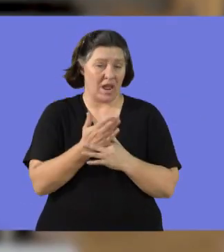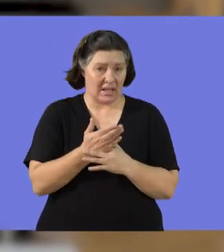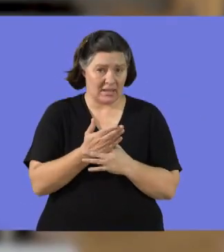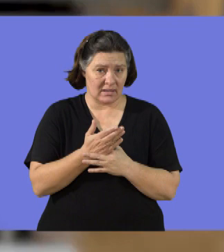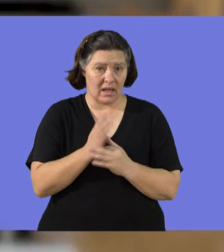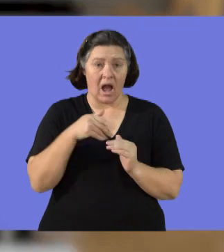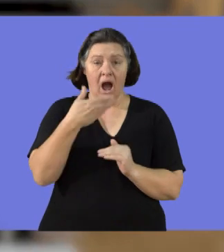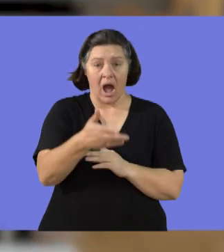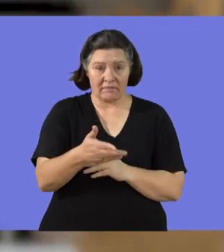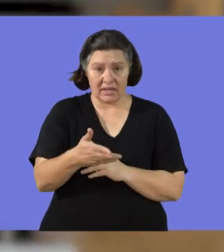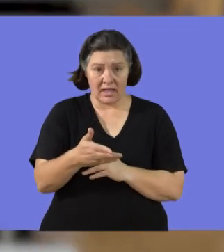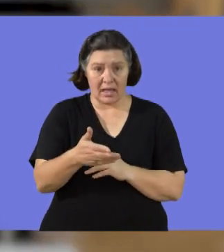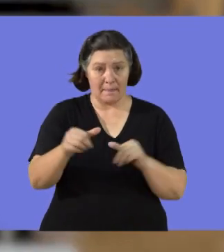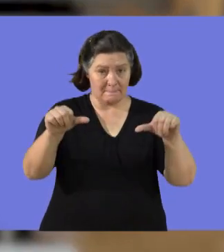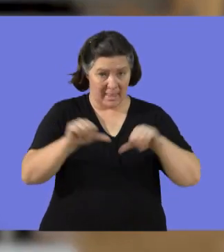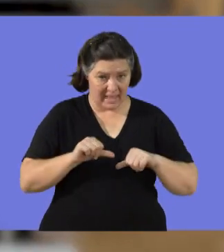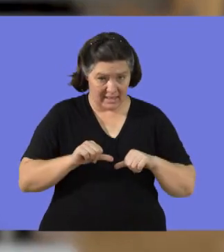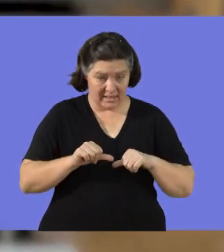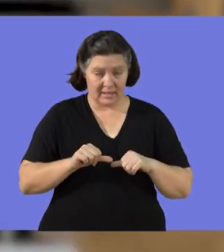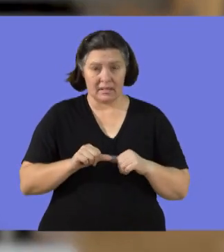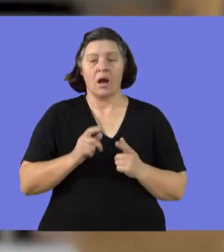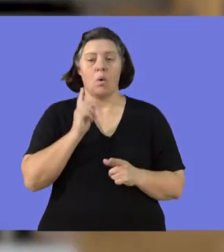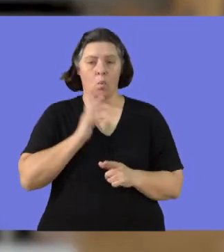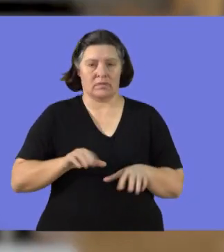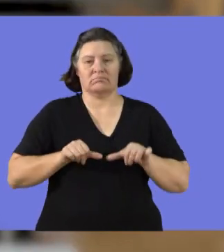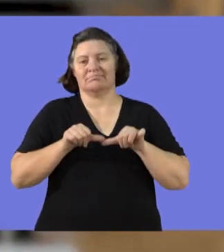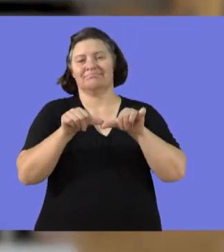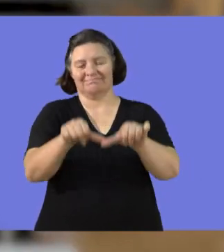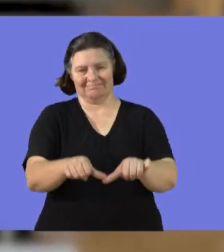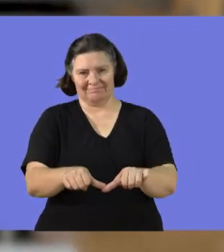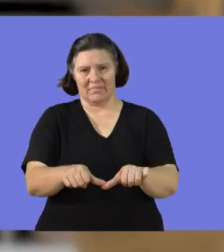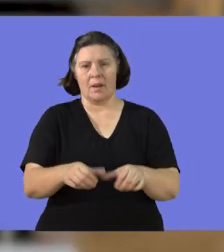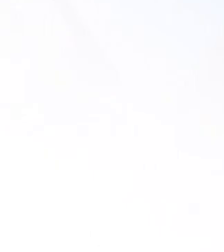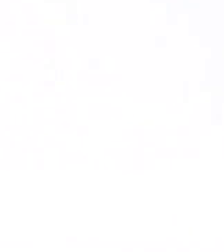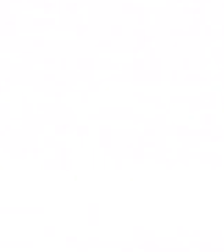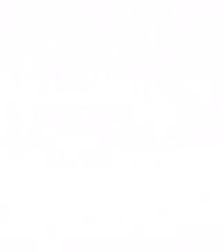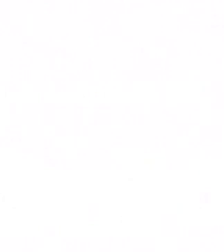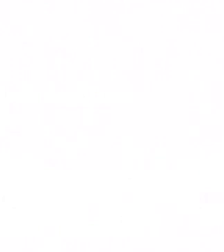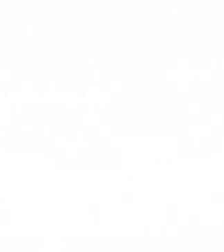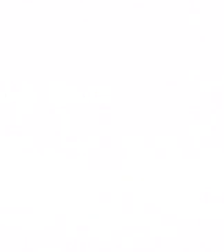immediately after an ad break, I want to continue with you with the application.